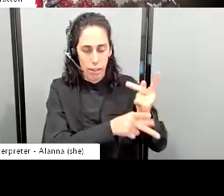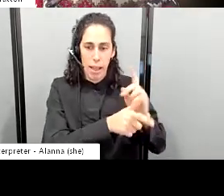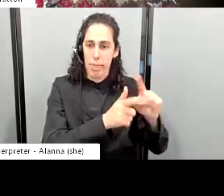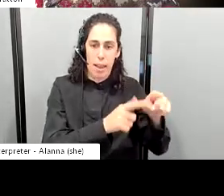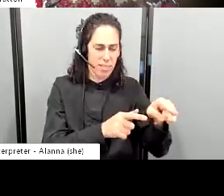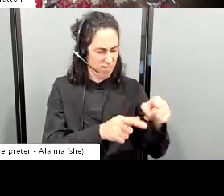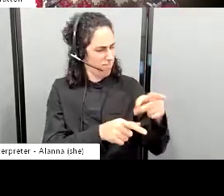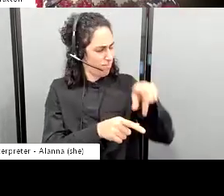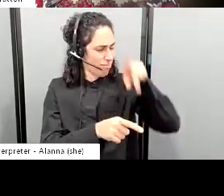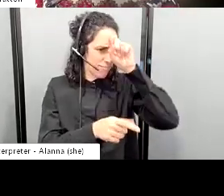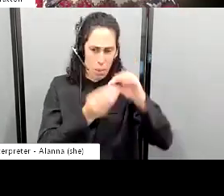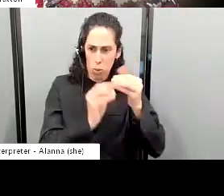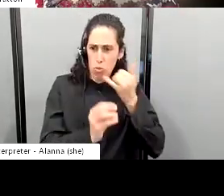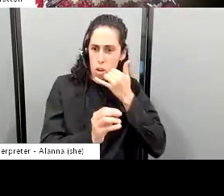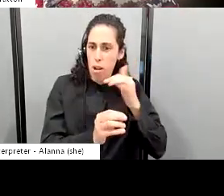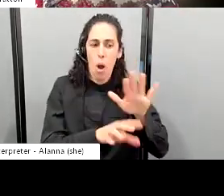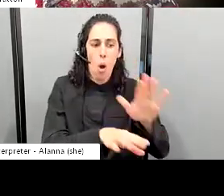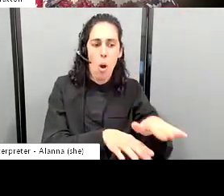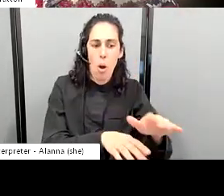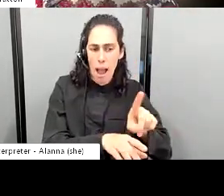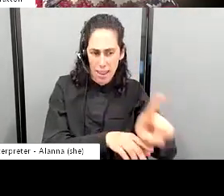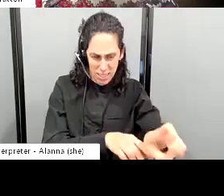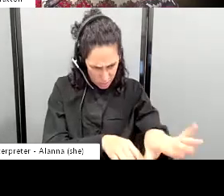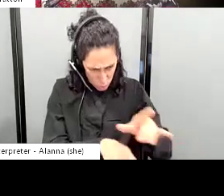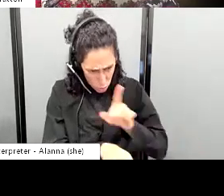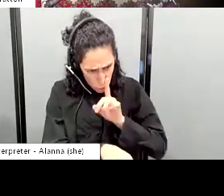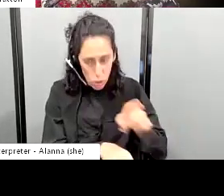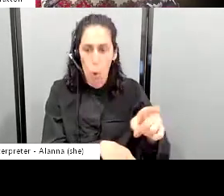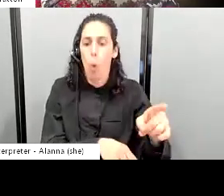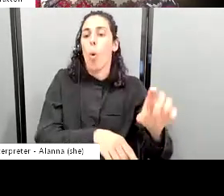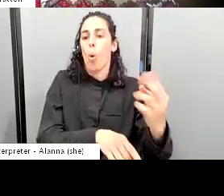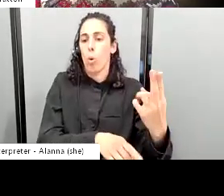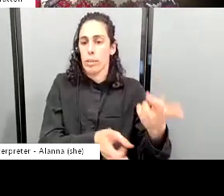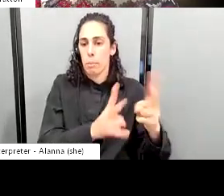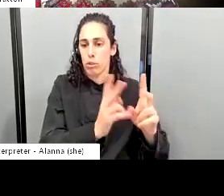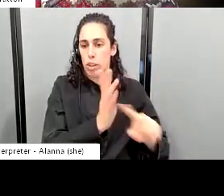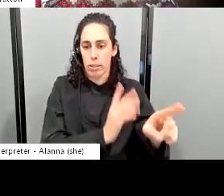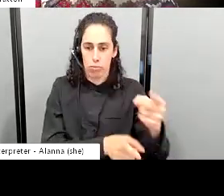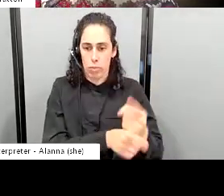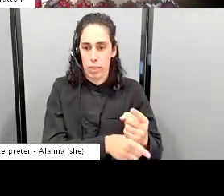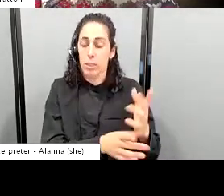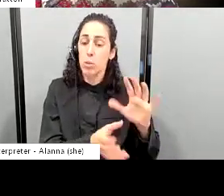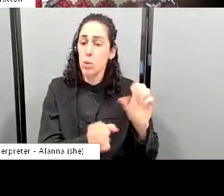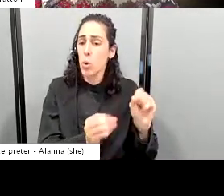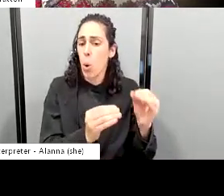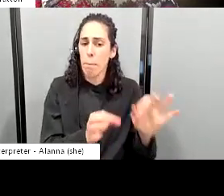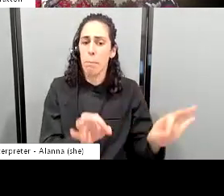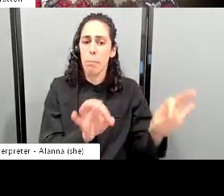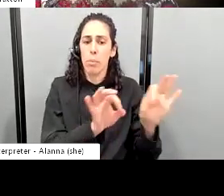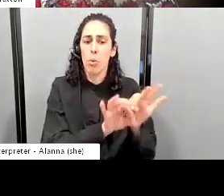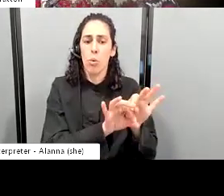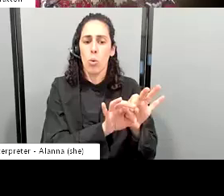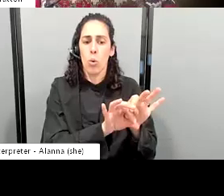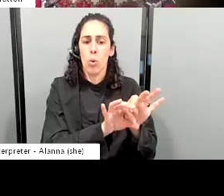that scours the internet looking for information that they can put together to generate what you're asking it to do. And up